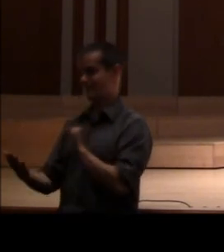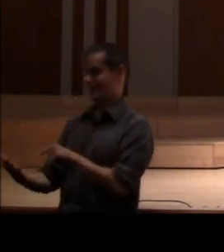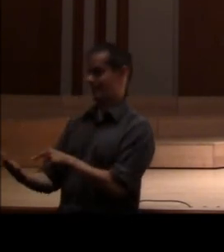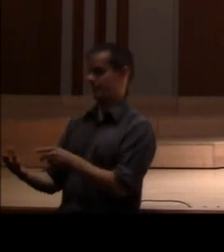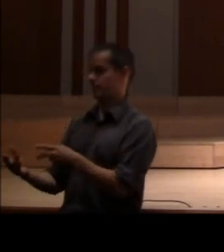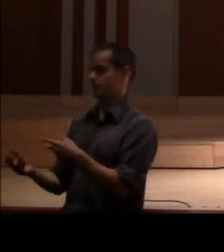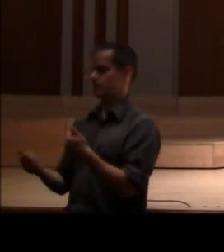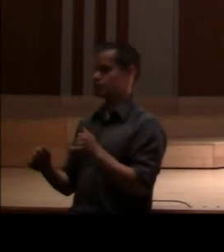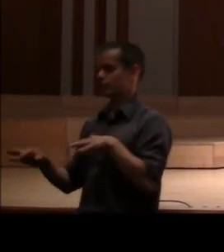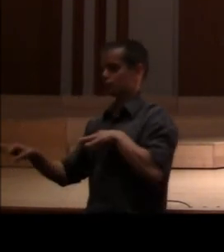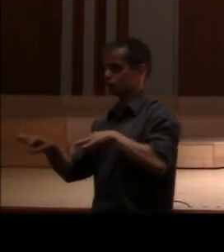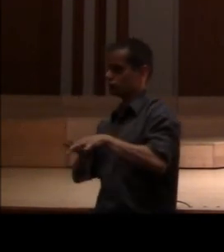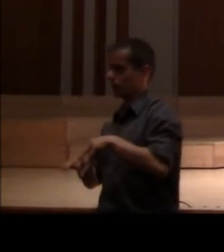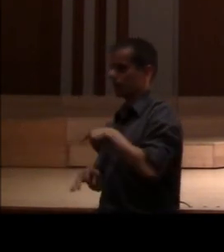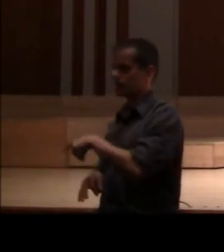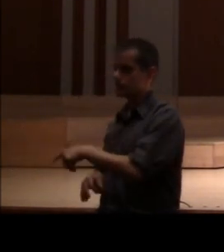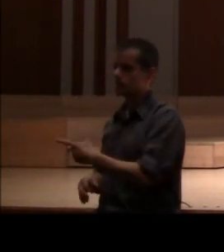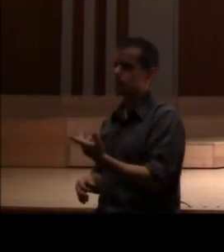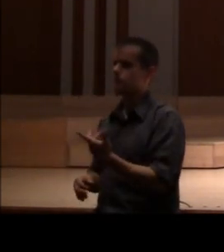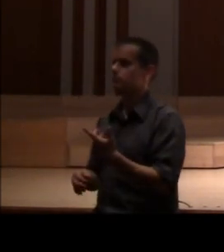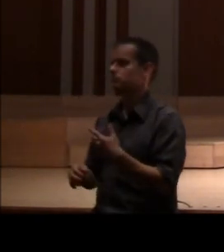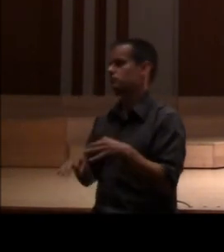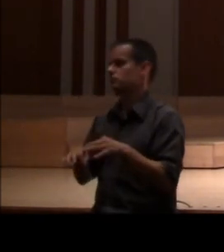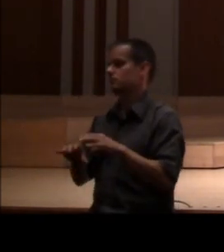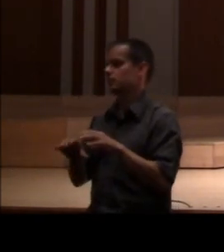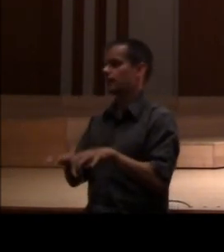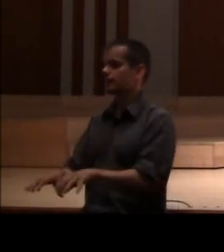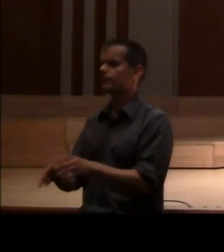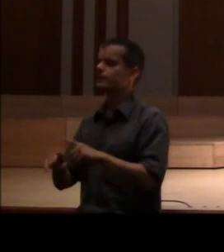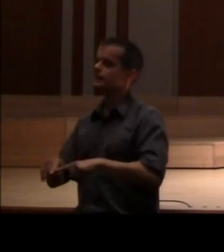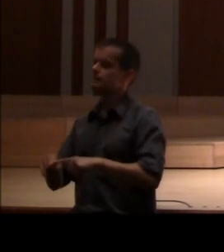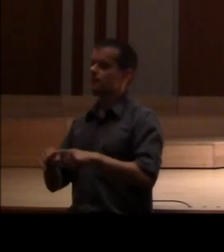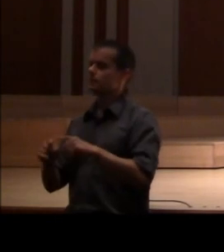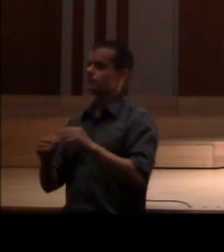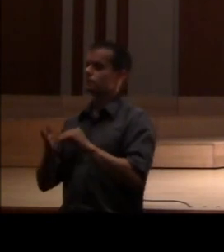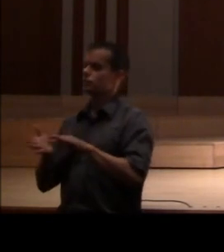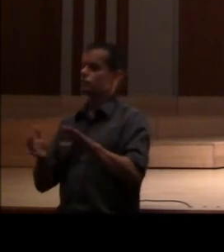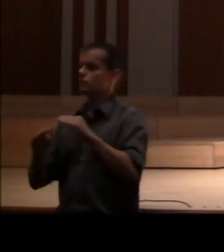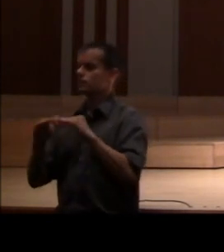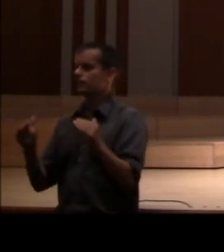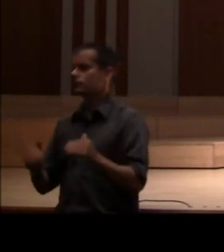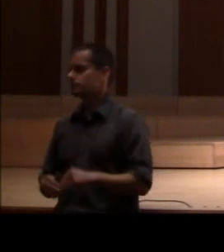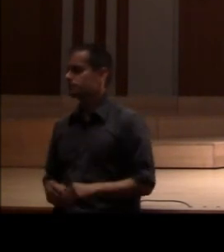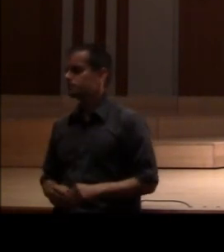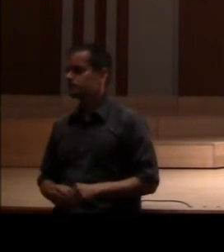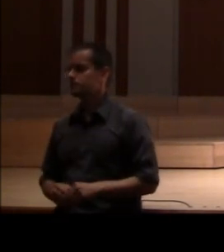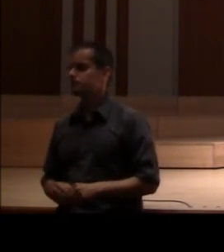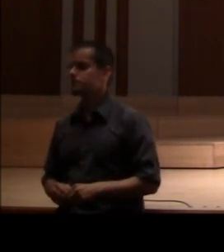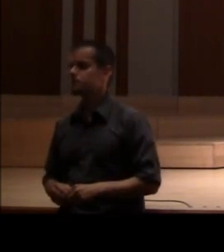try to do a descriptive activity. It depends what level are the students.